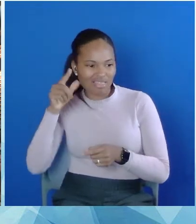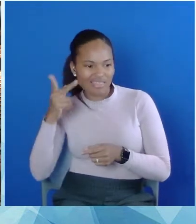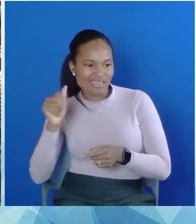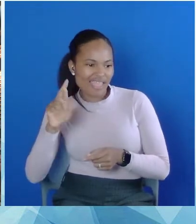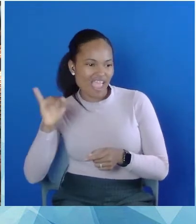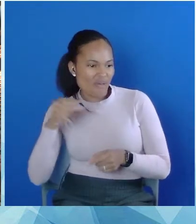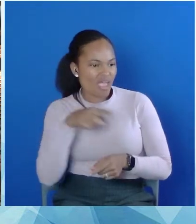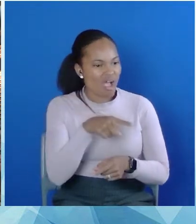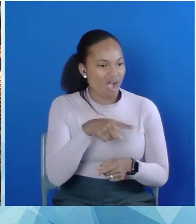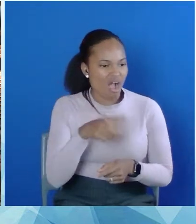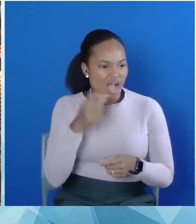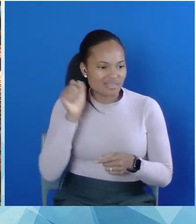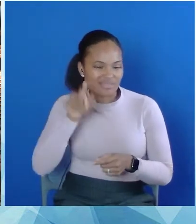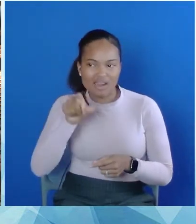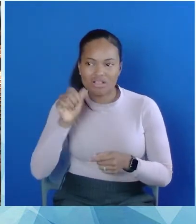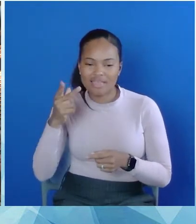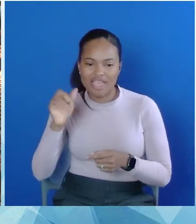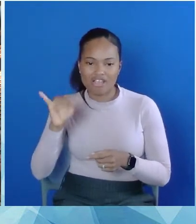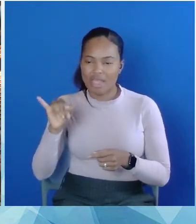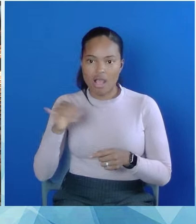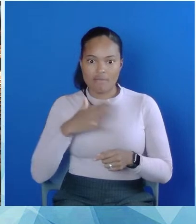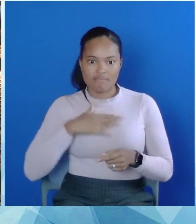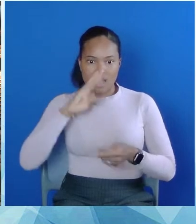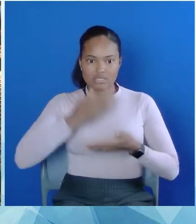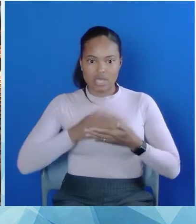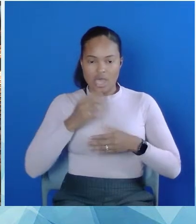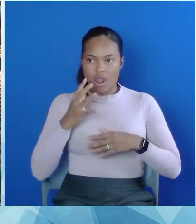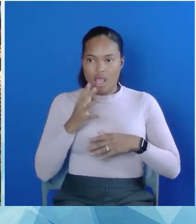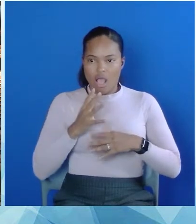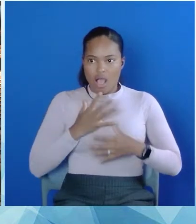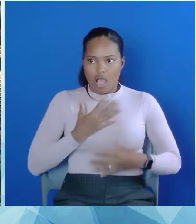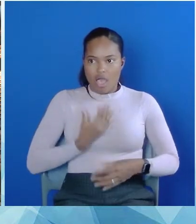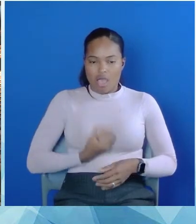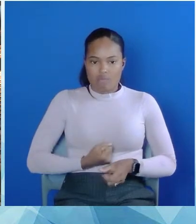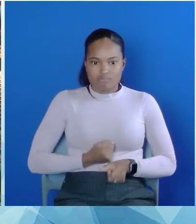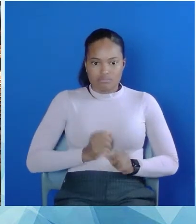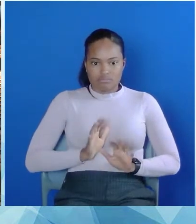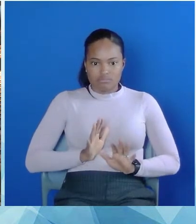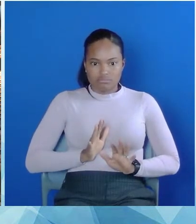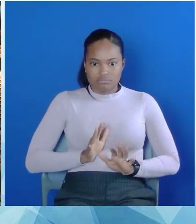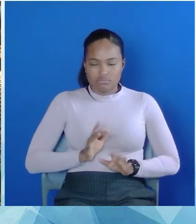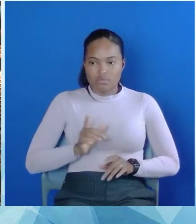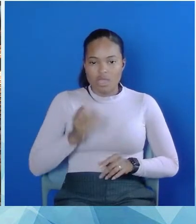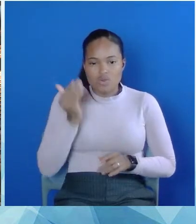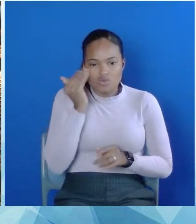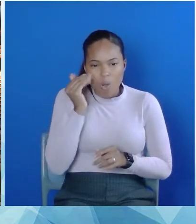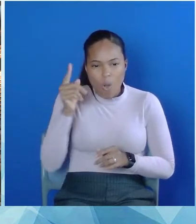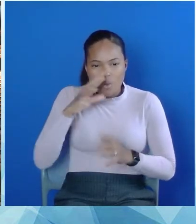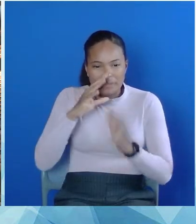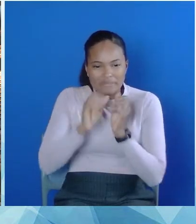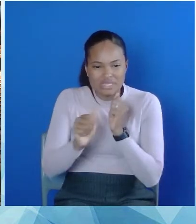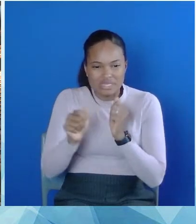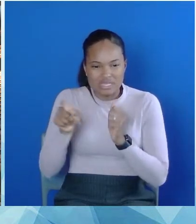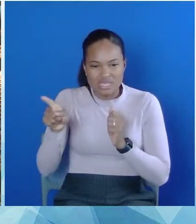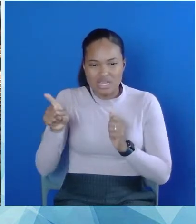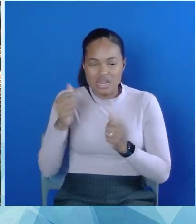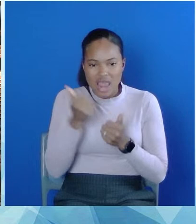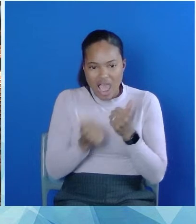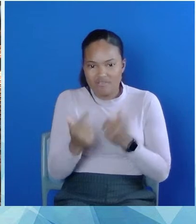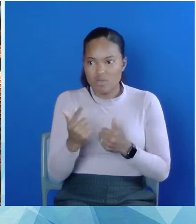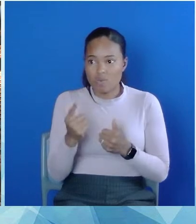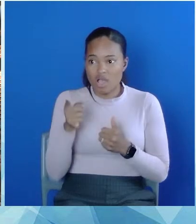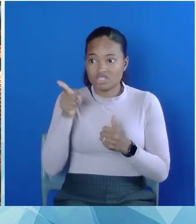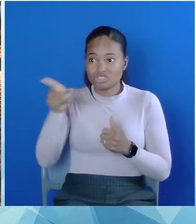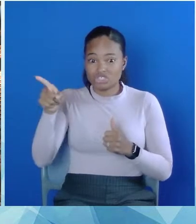down. It is well known the way that she treats students and the way that she treats staff. Everyone that she comes in contact with feels